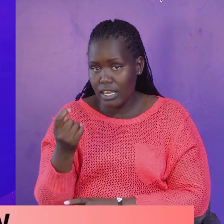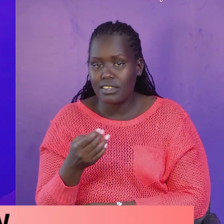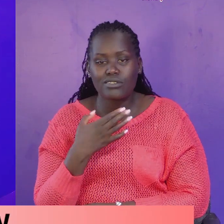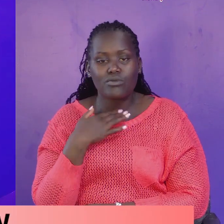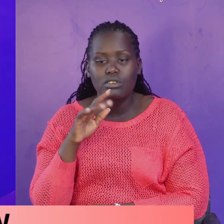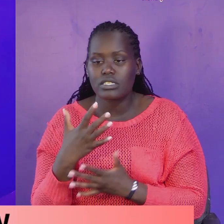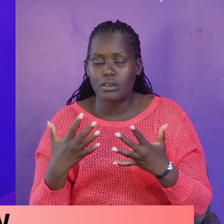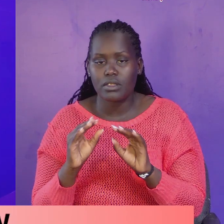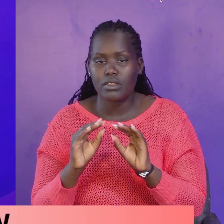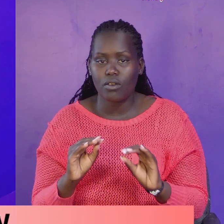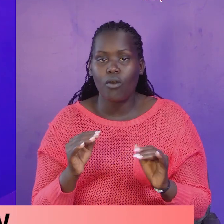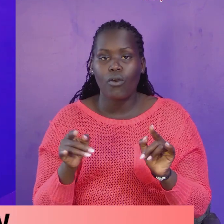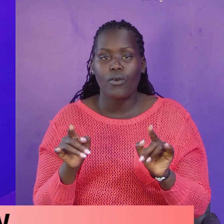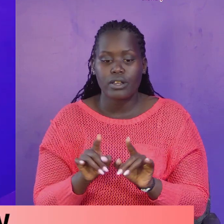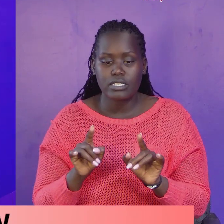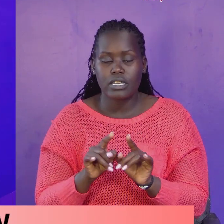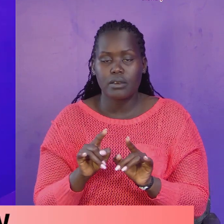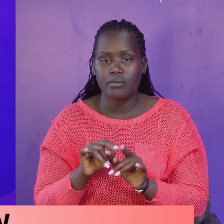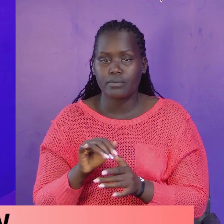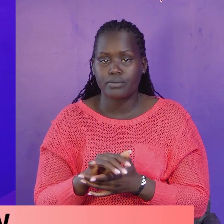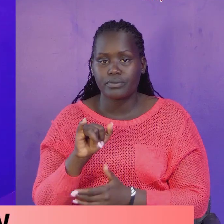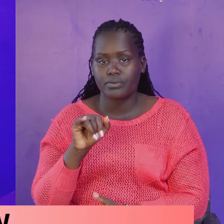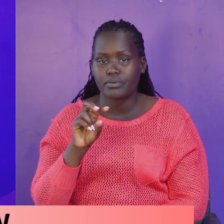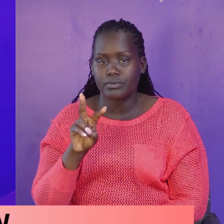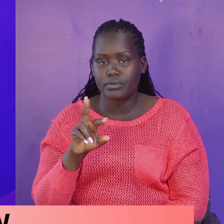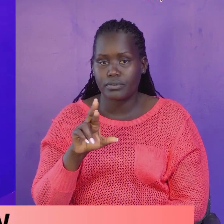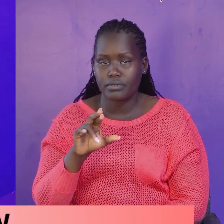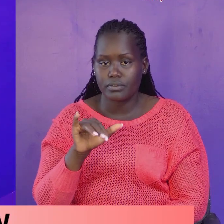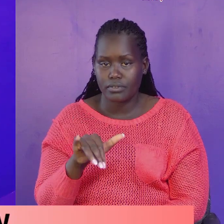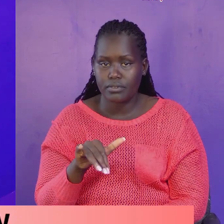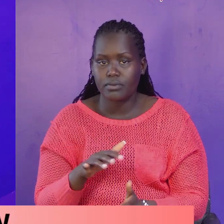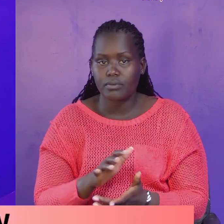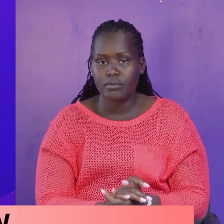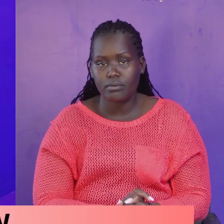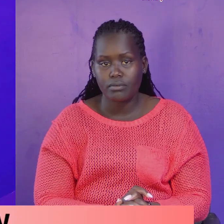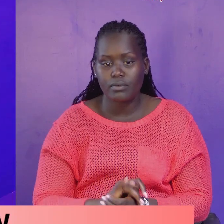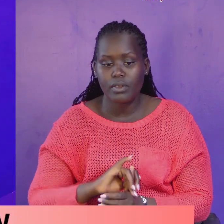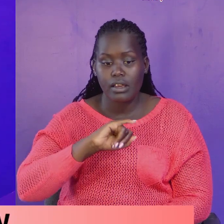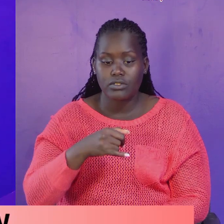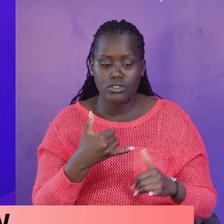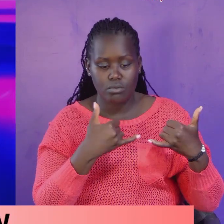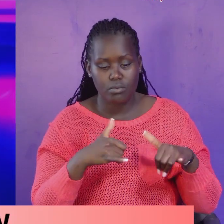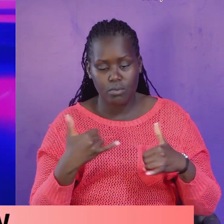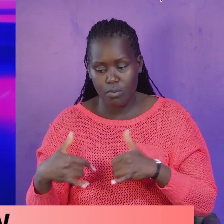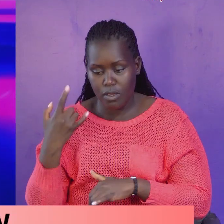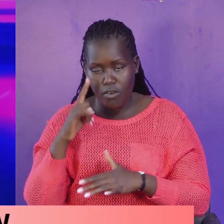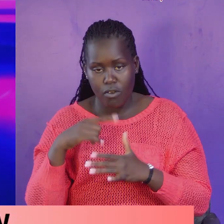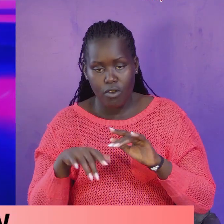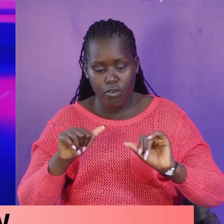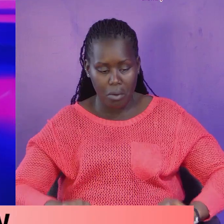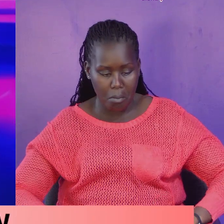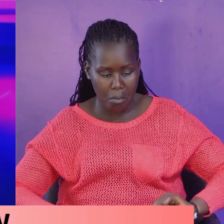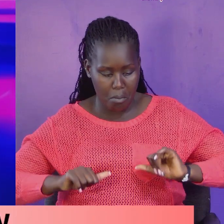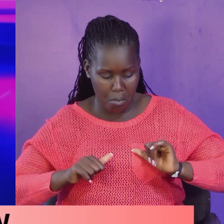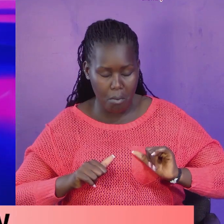You know, even Ivory Coast have Sebastian just Haller. playing for for pride, and